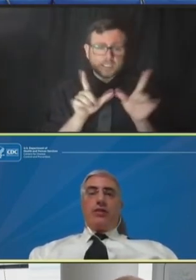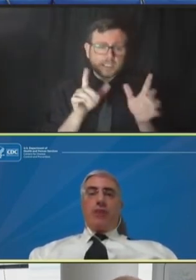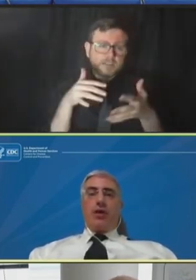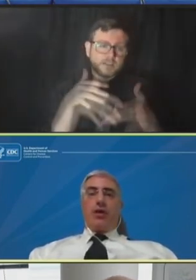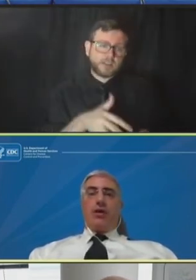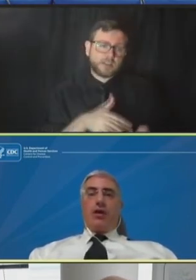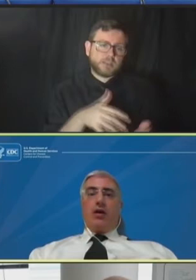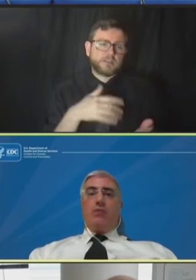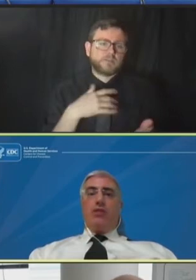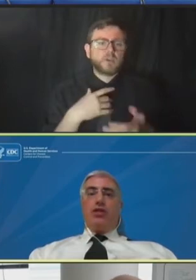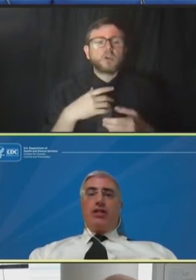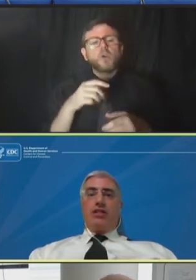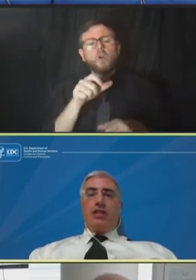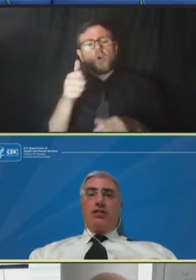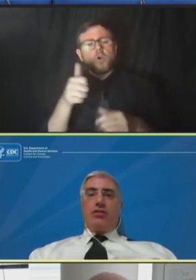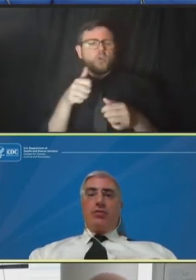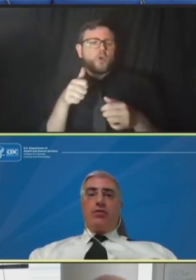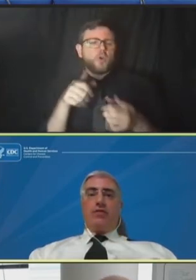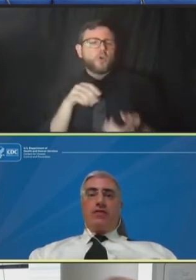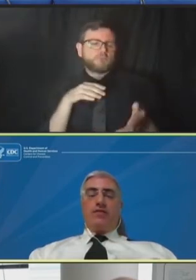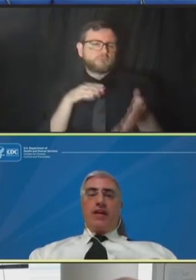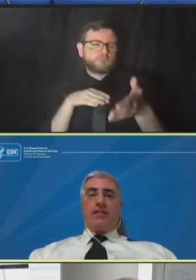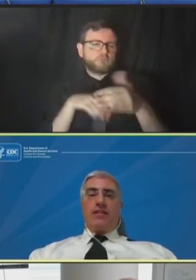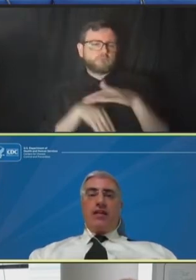studies comparing immunogenicity to the